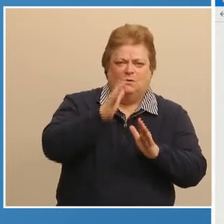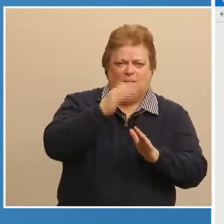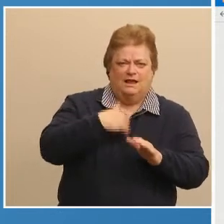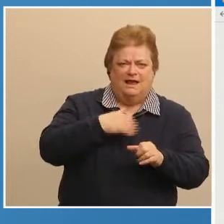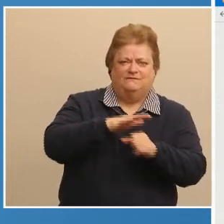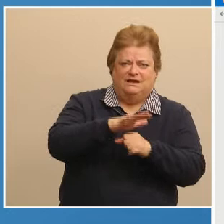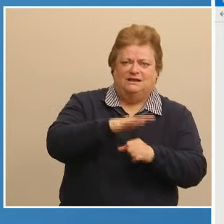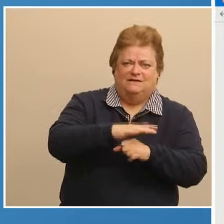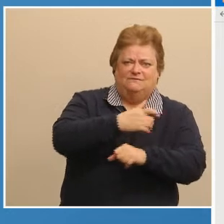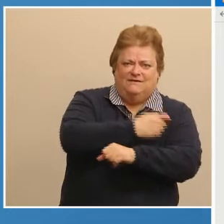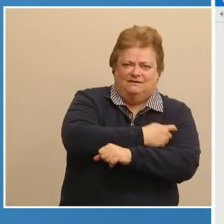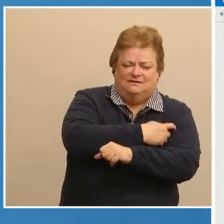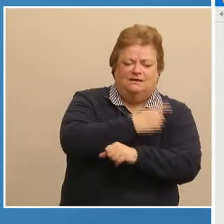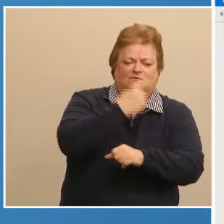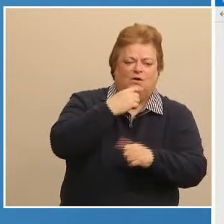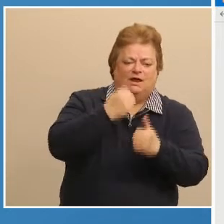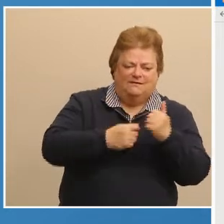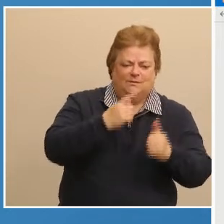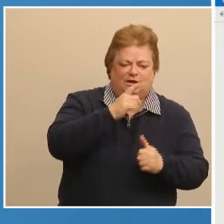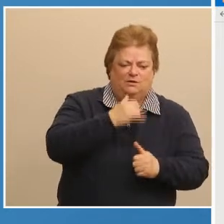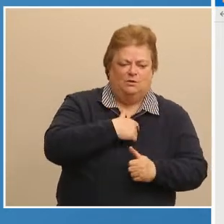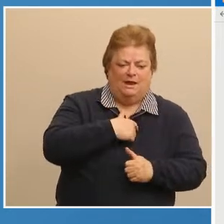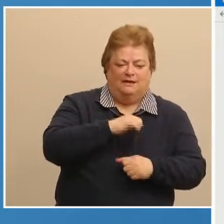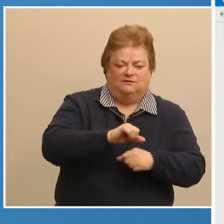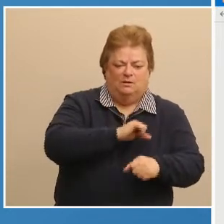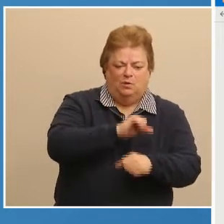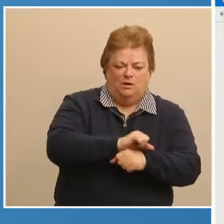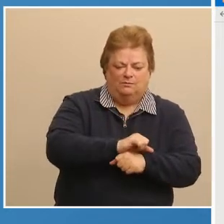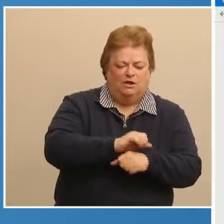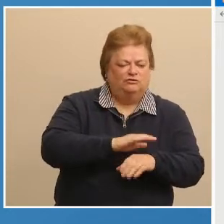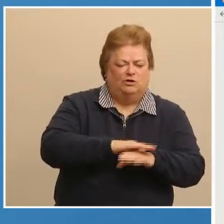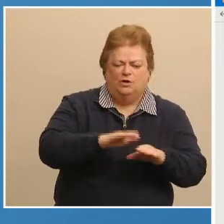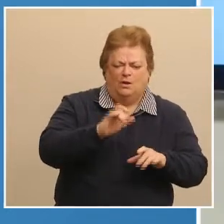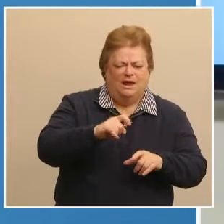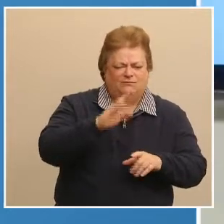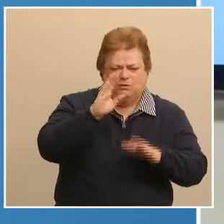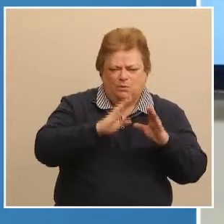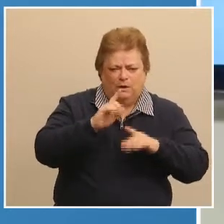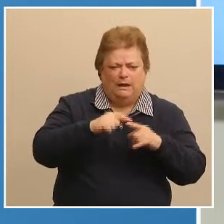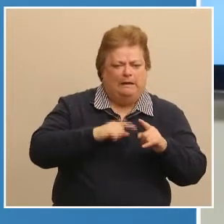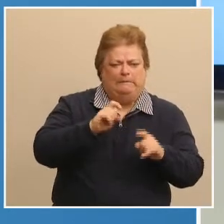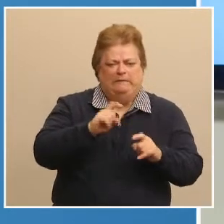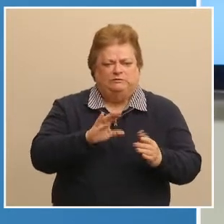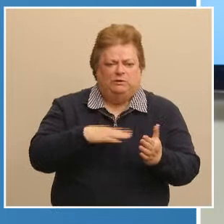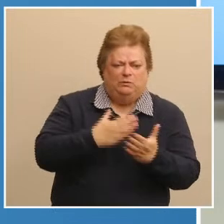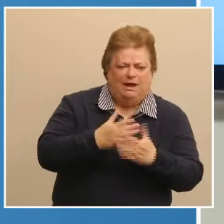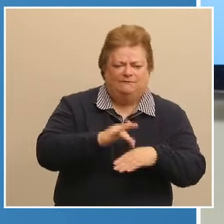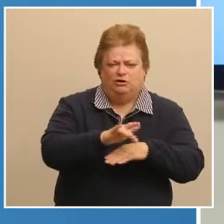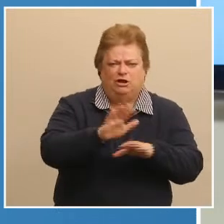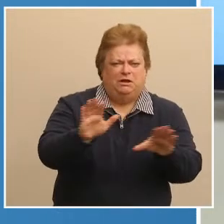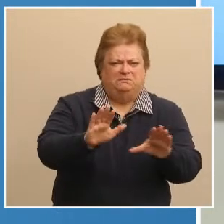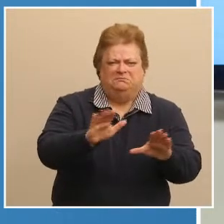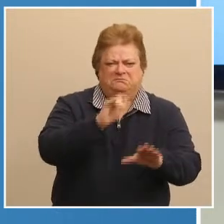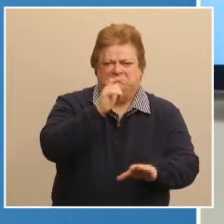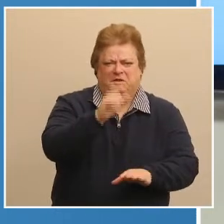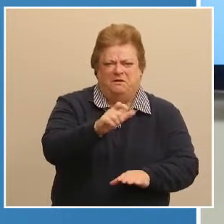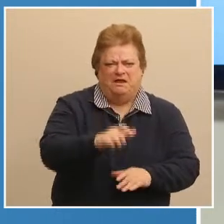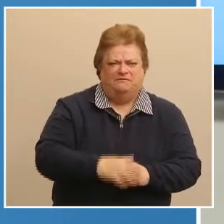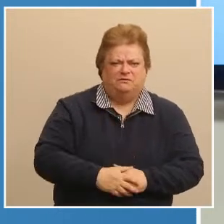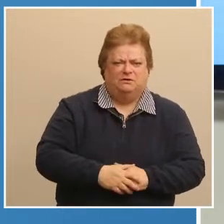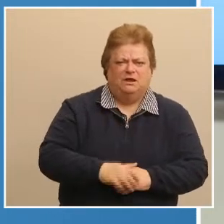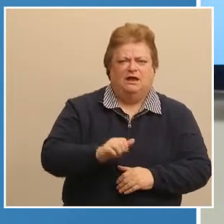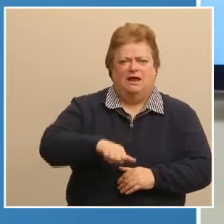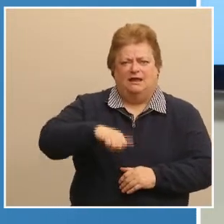for everyone who has an appointment, so you don't need to worry about coming earlier. The other clinic is a second dose clinic